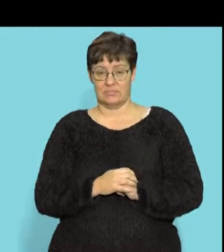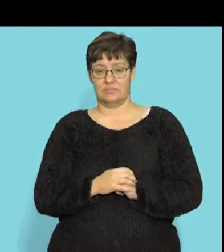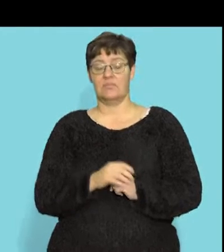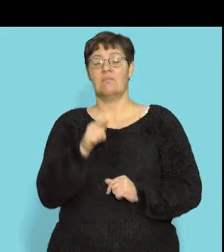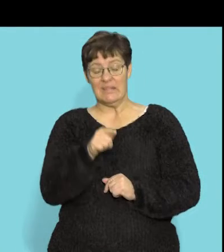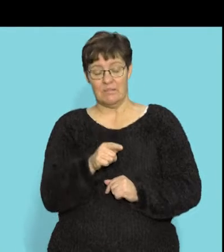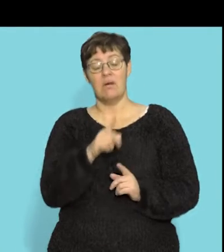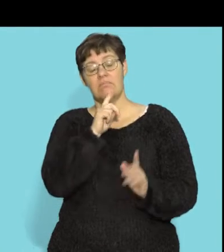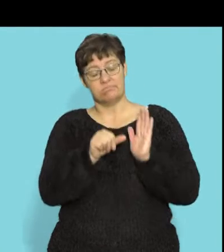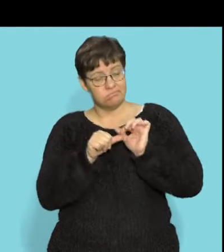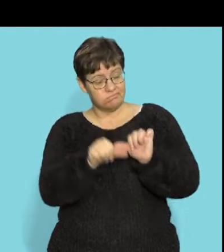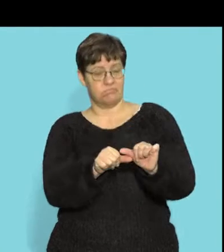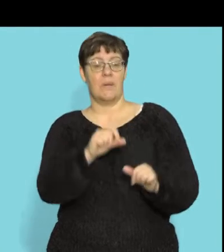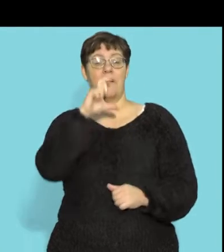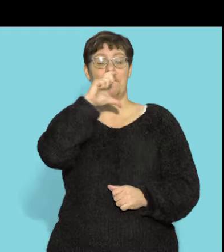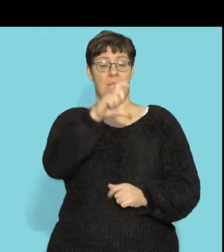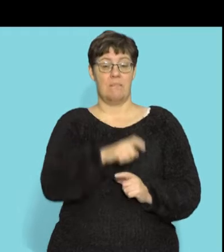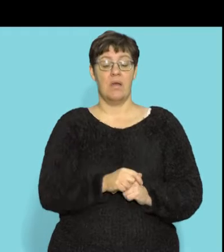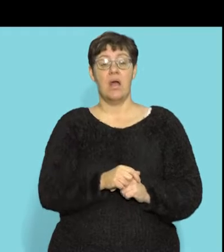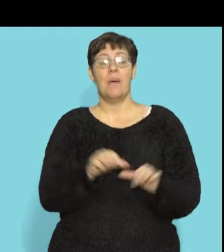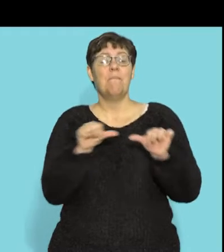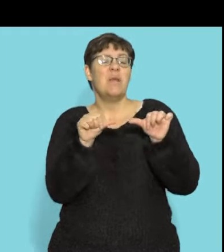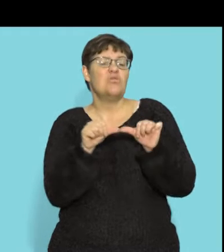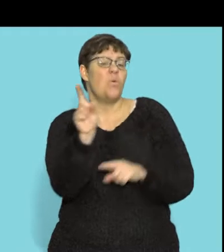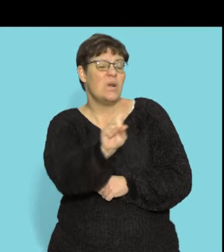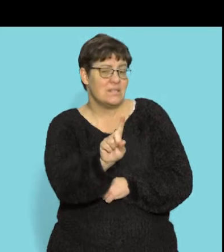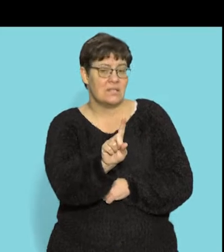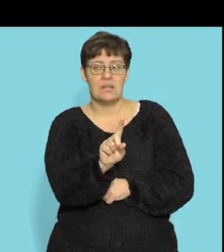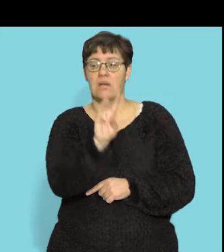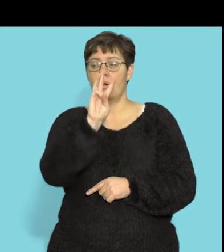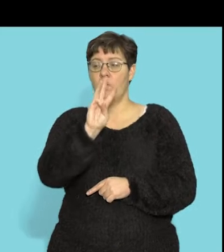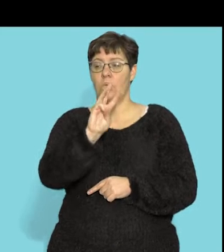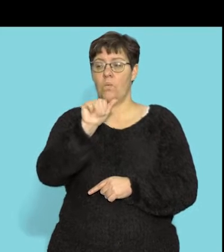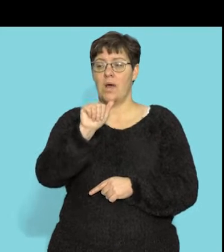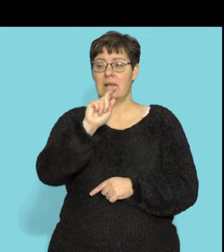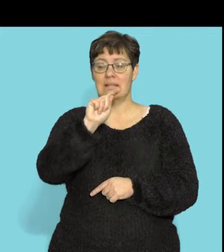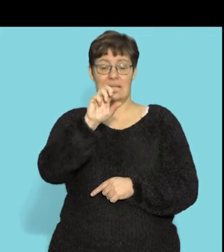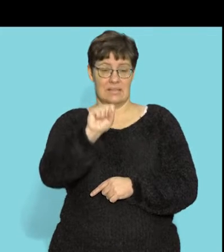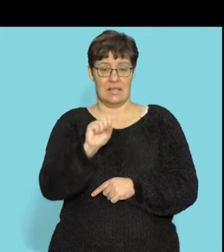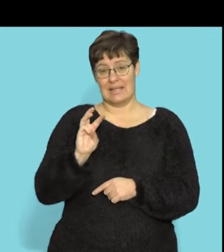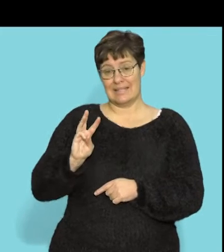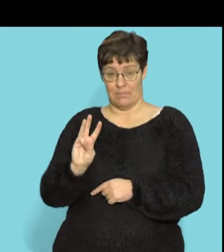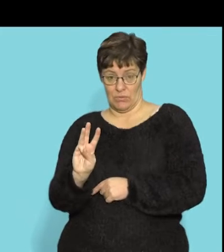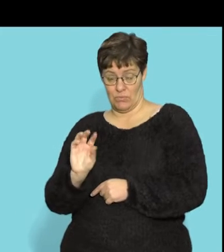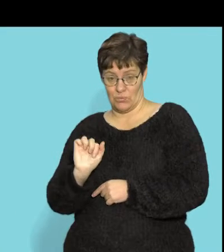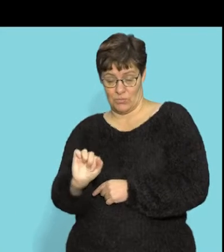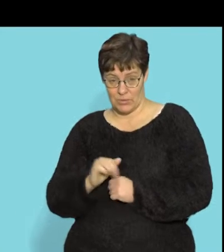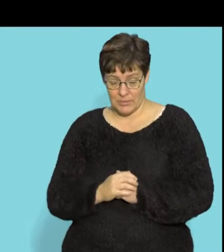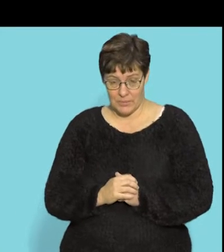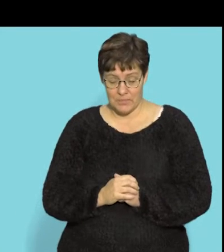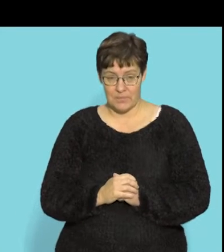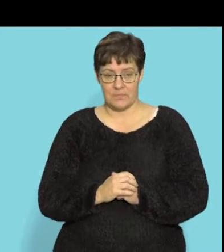linear momentum, right? So power is measured in watts. So the watt is the SI unit of electrical power,